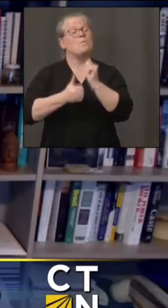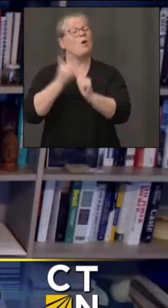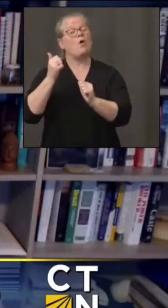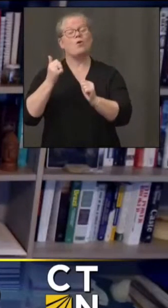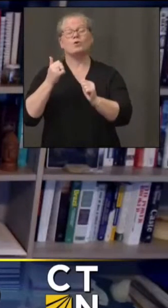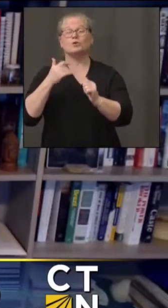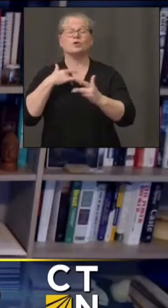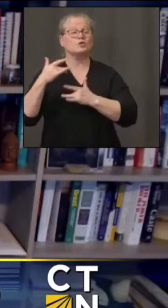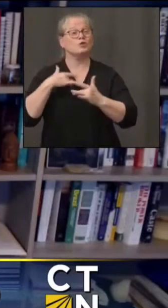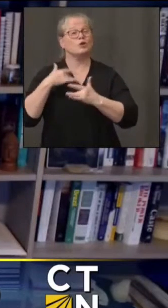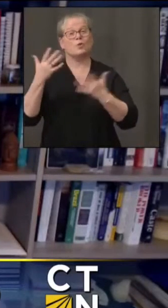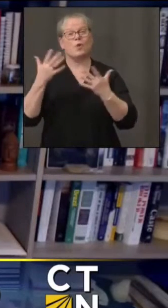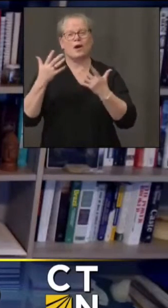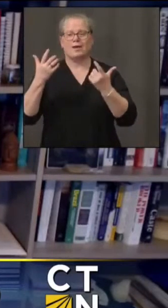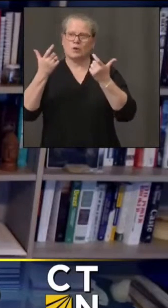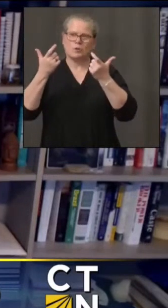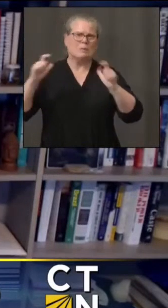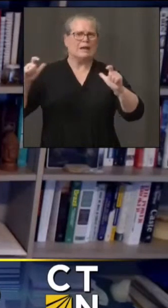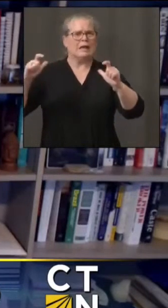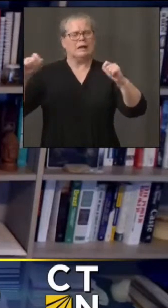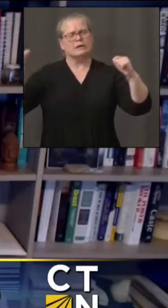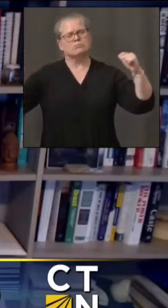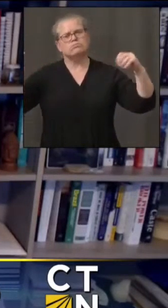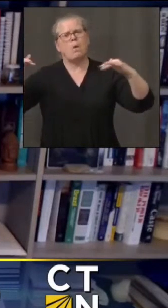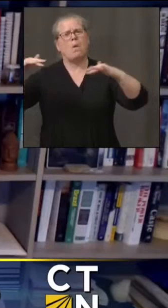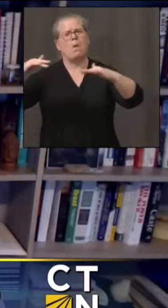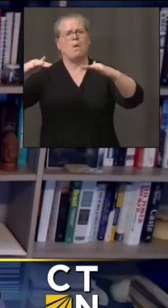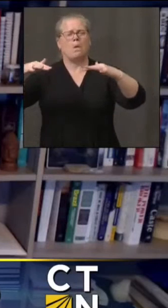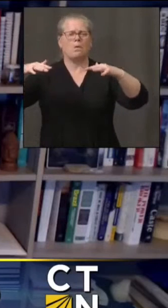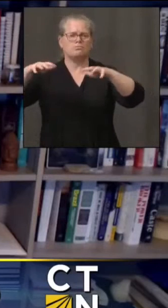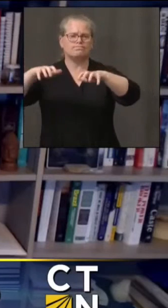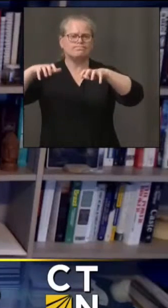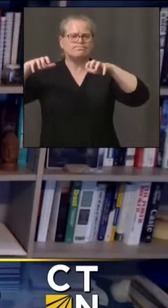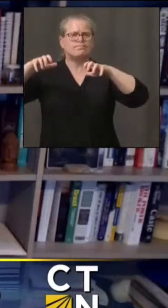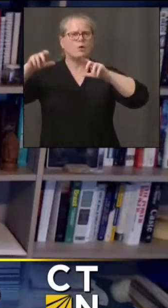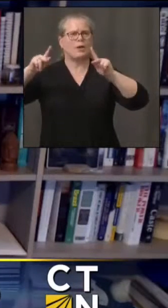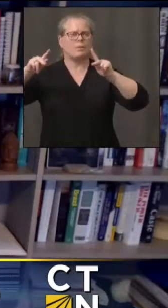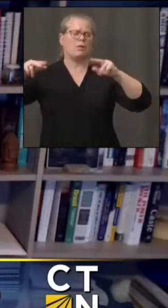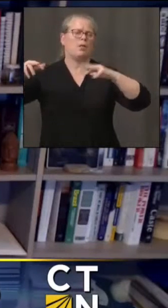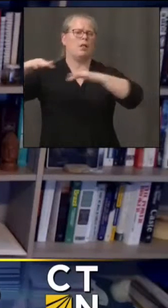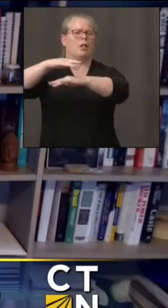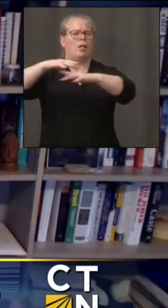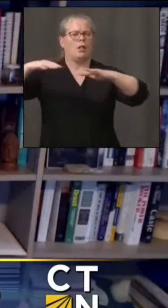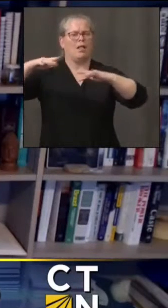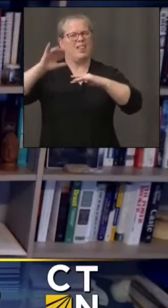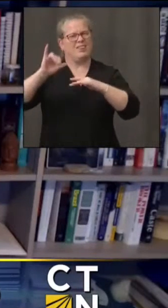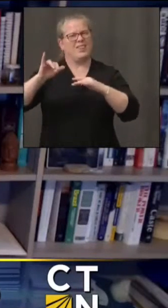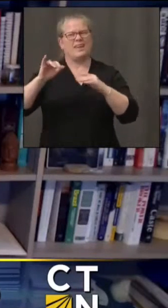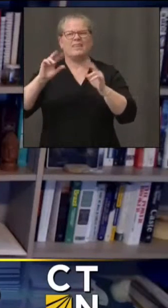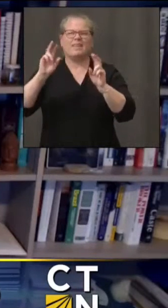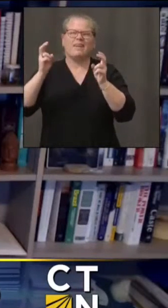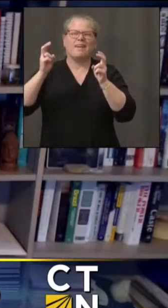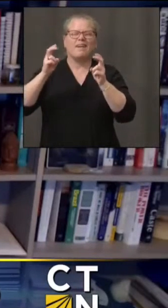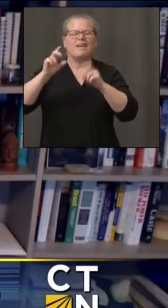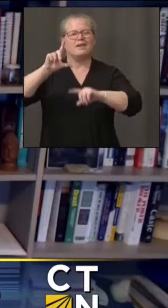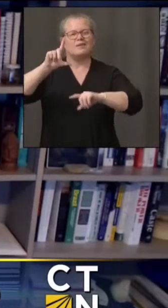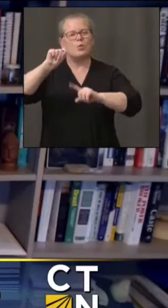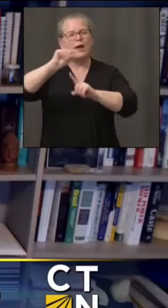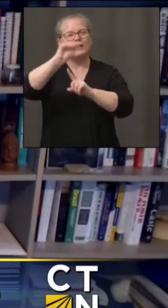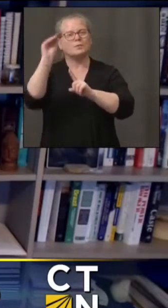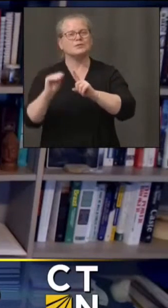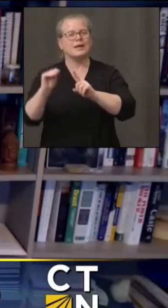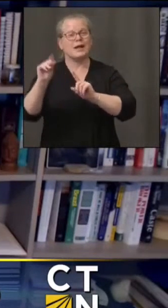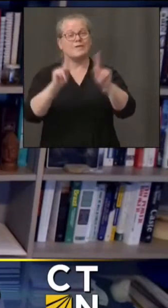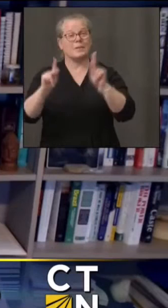we say, and it's a rough rule, that 20% of the people are responsible for about 80% of the transmission.